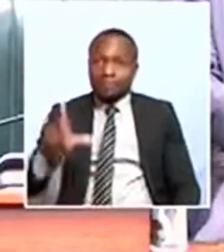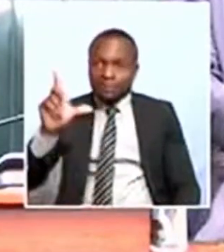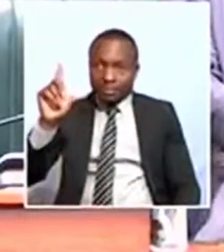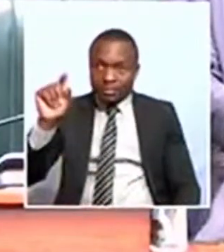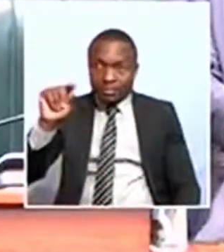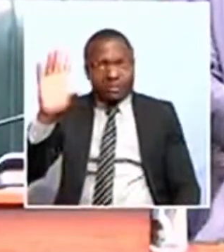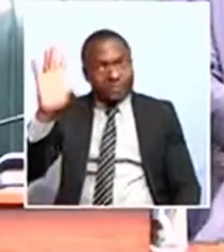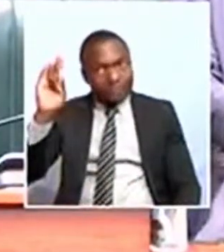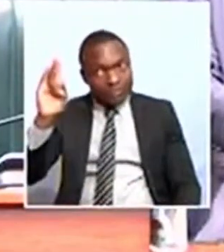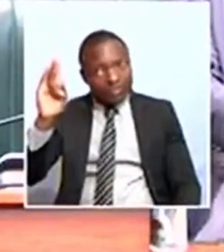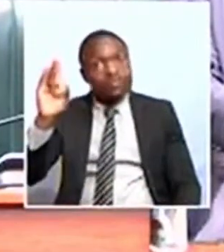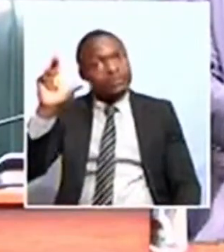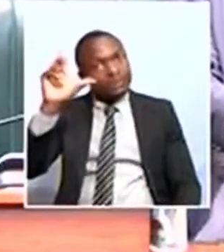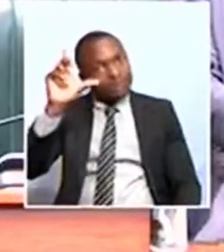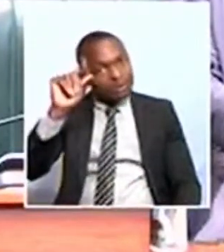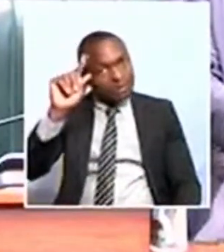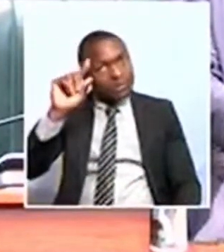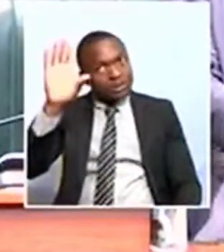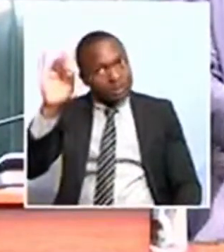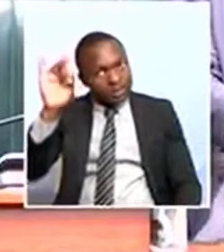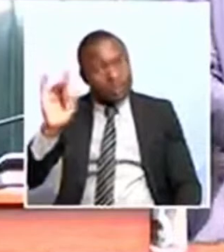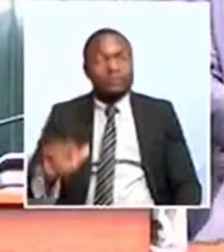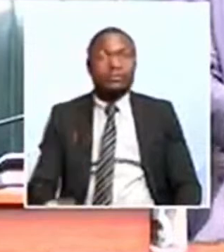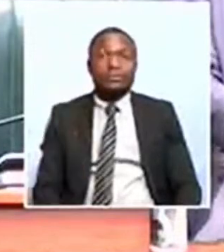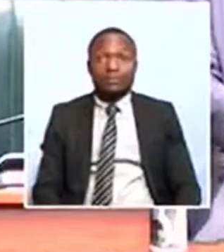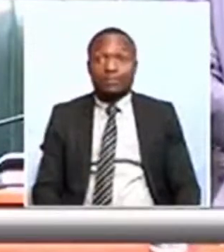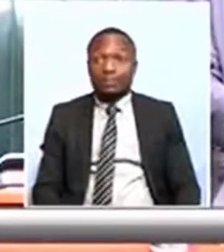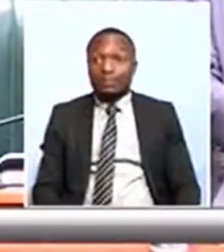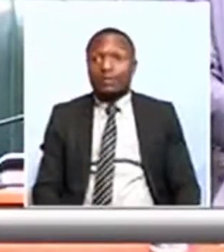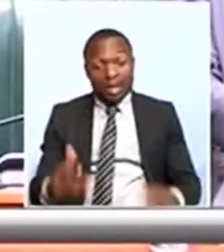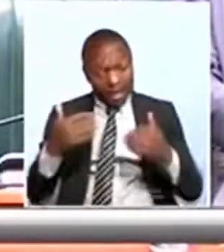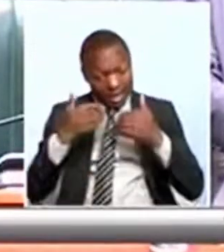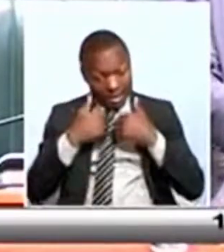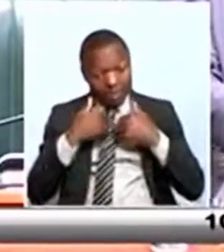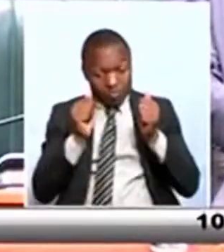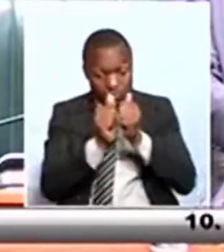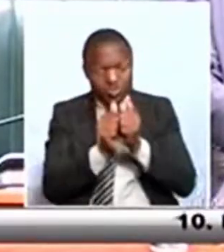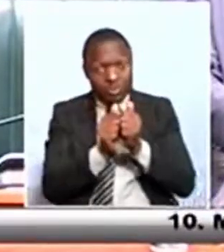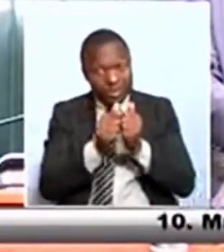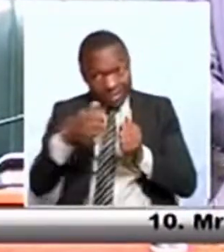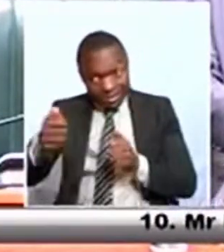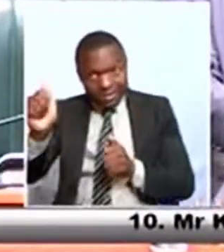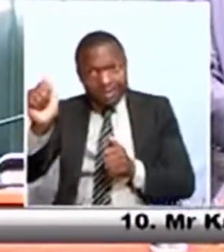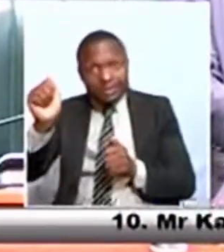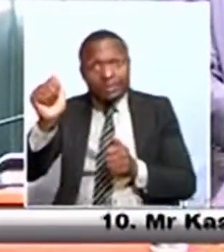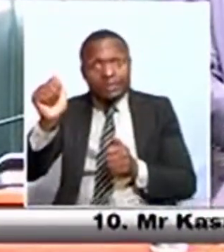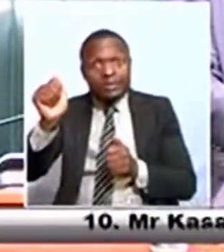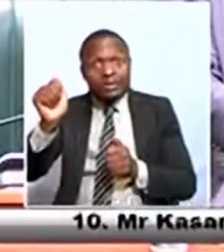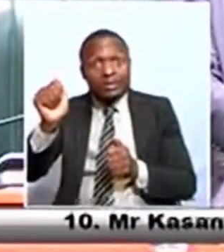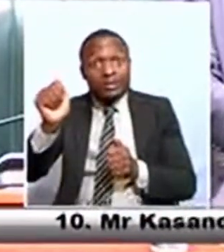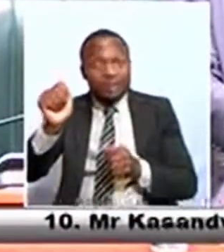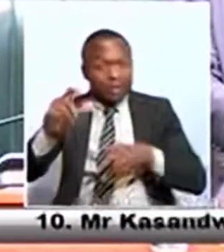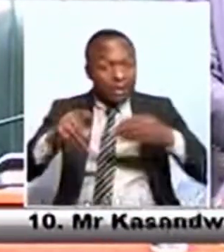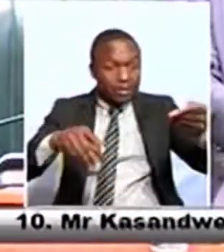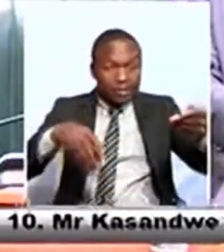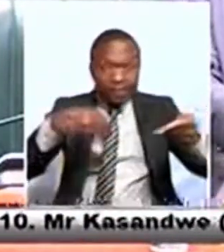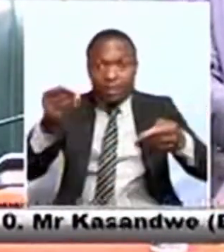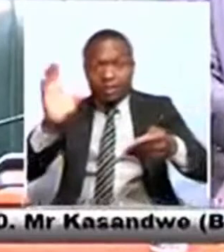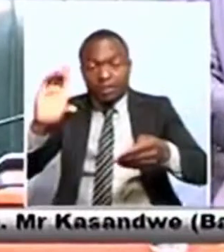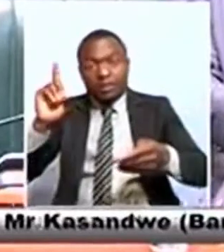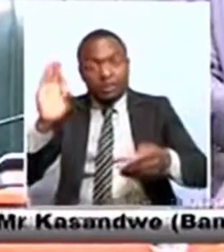2017 and in 2018. I have with me, Madam Speaker, the disbursement of CDF